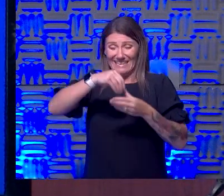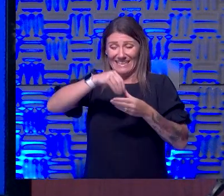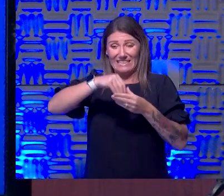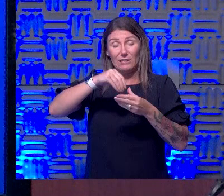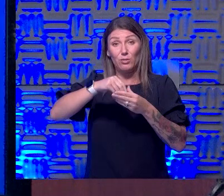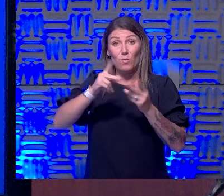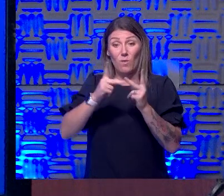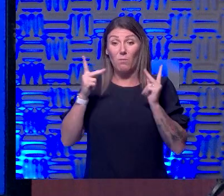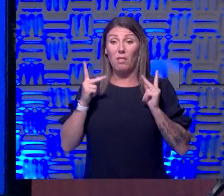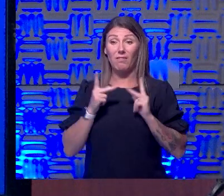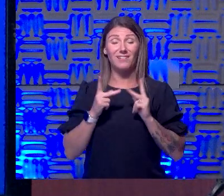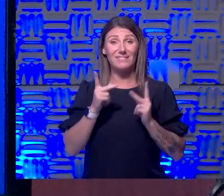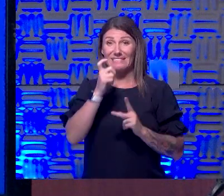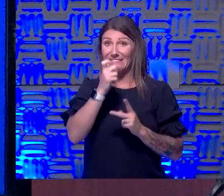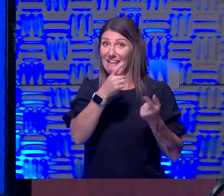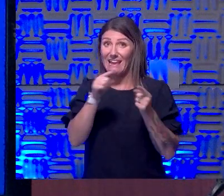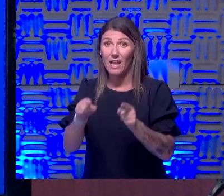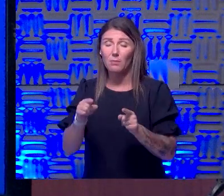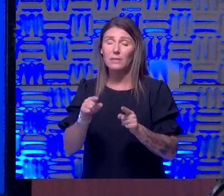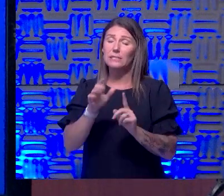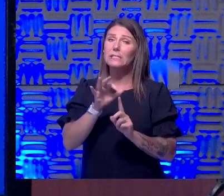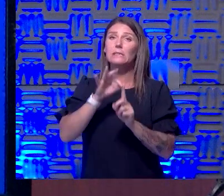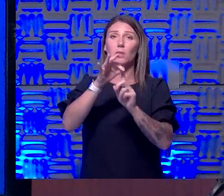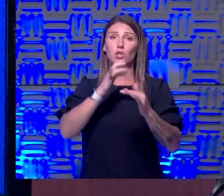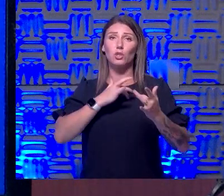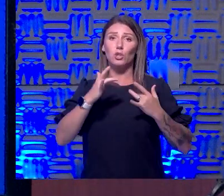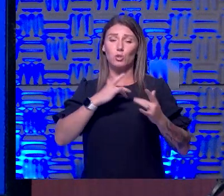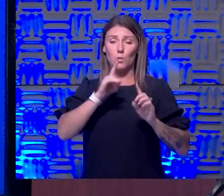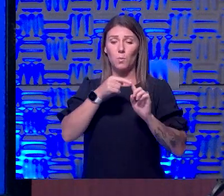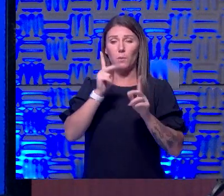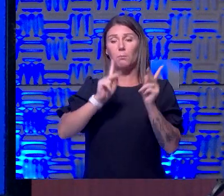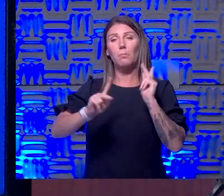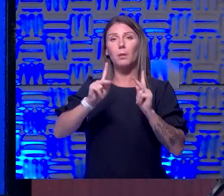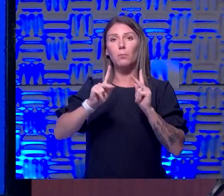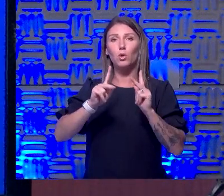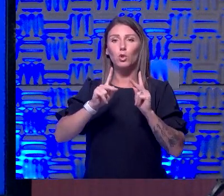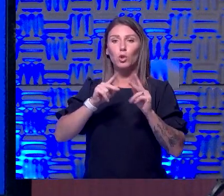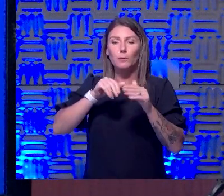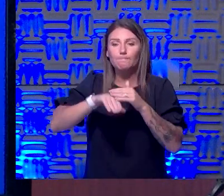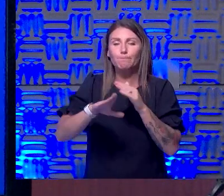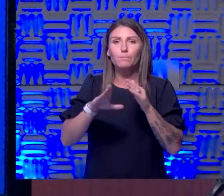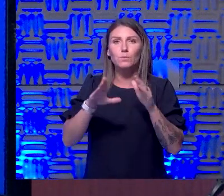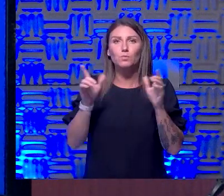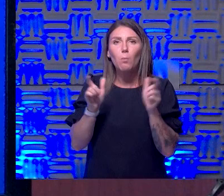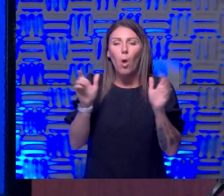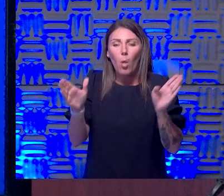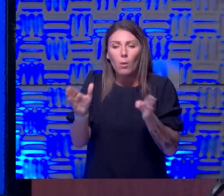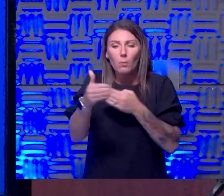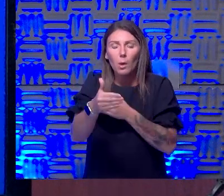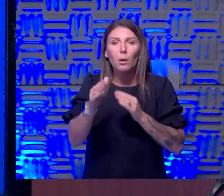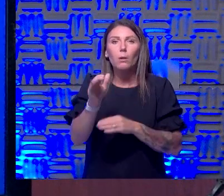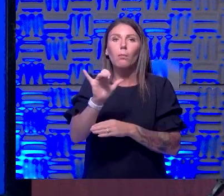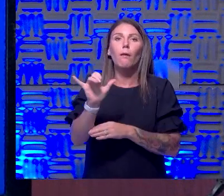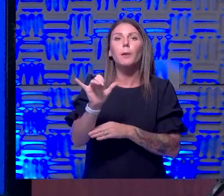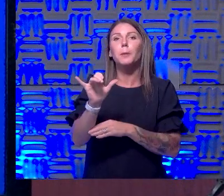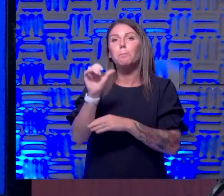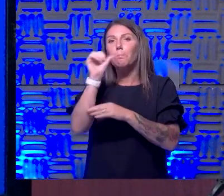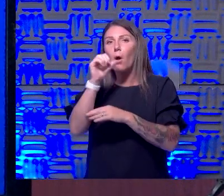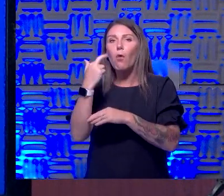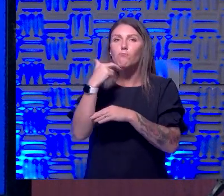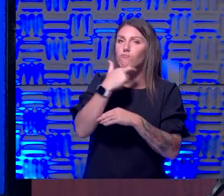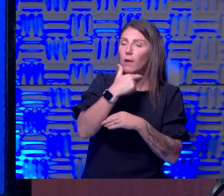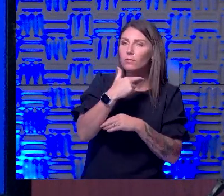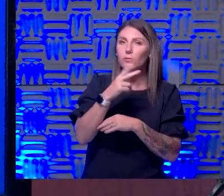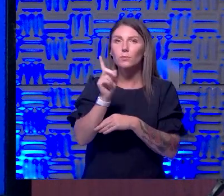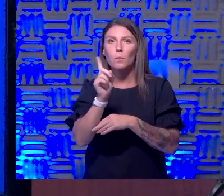spaces. We're especially concerned about when people are in close quarters in things like bars and restaurants where